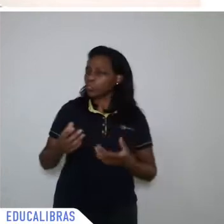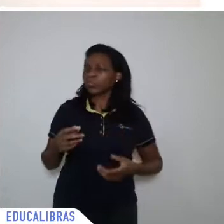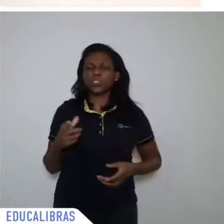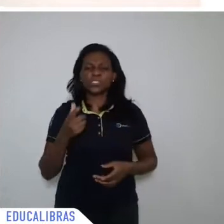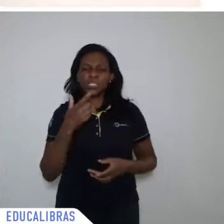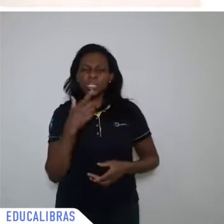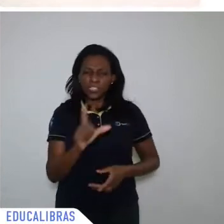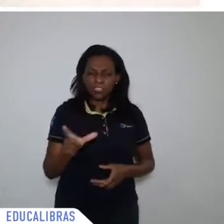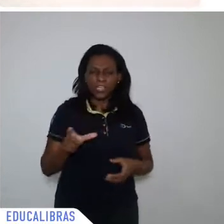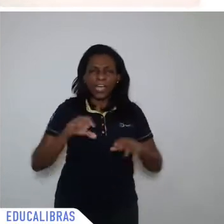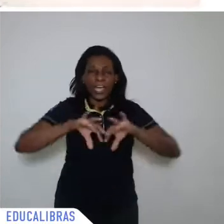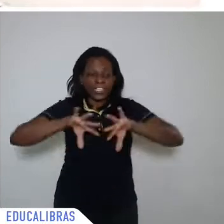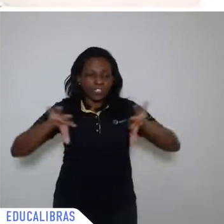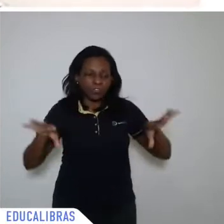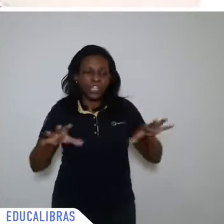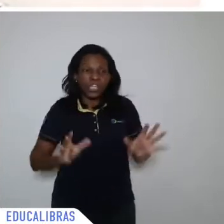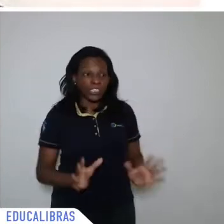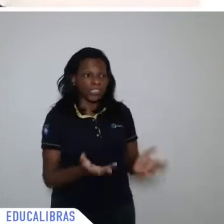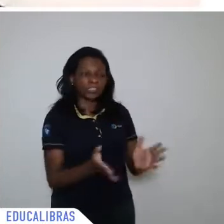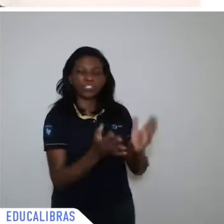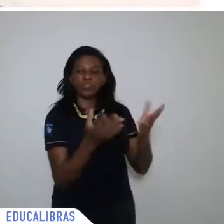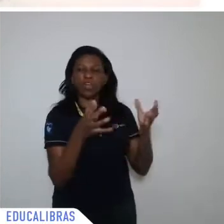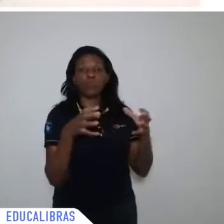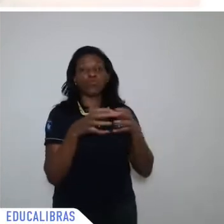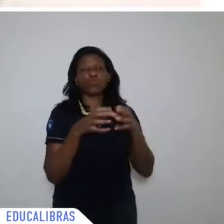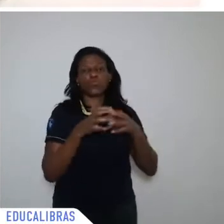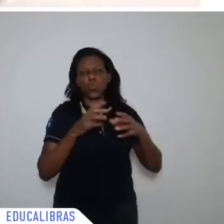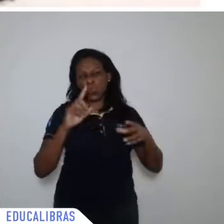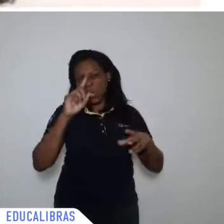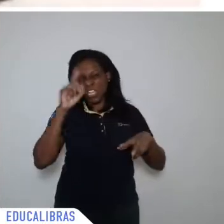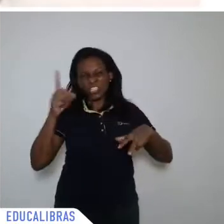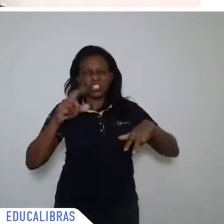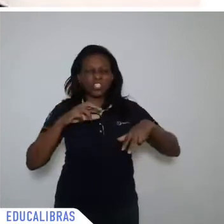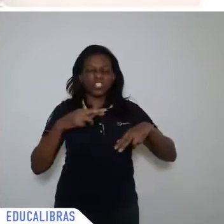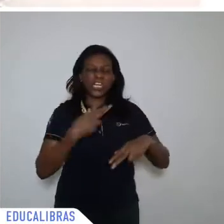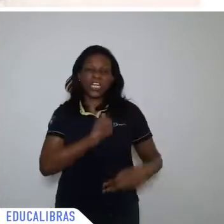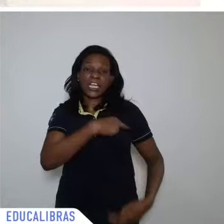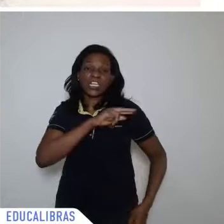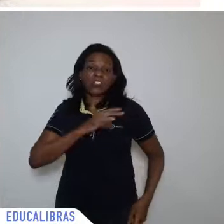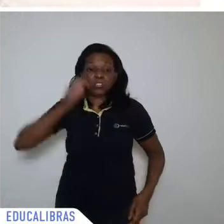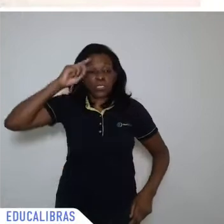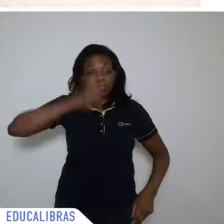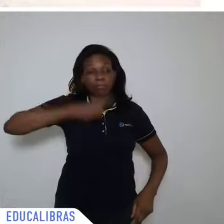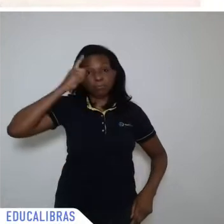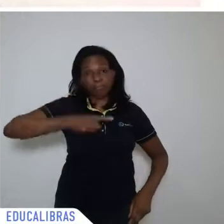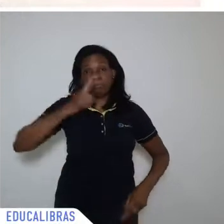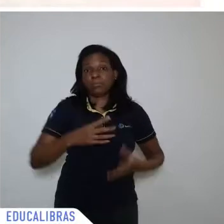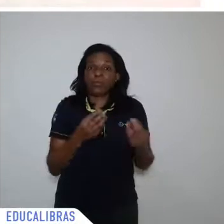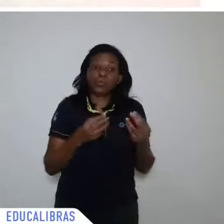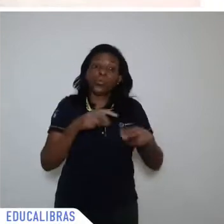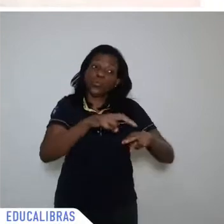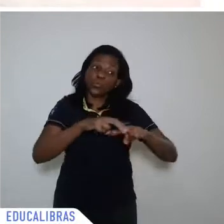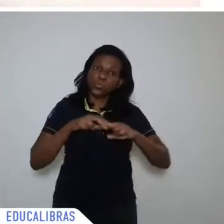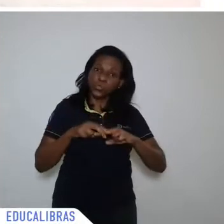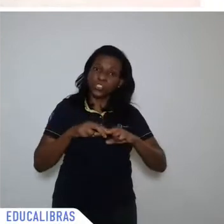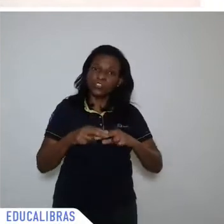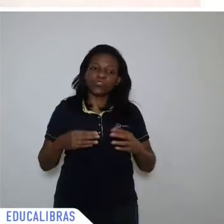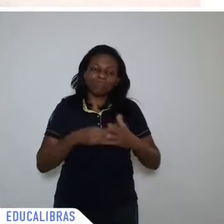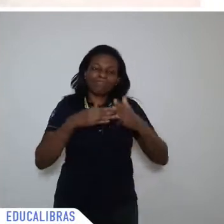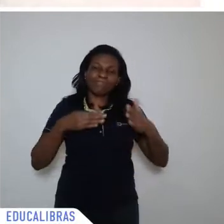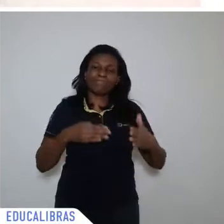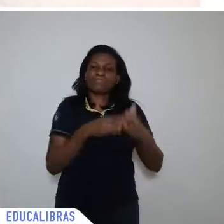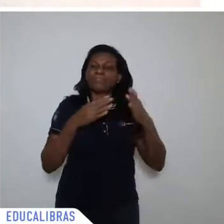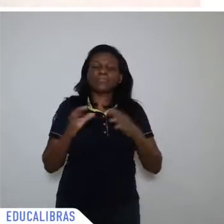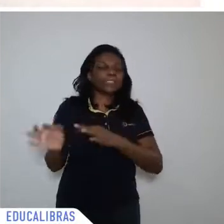the way to debate with anybody who doesn't follow their own agenda, this religious